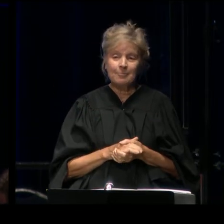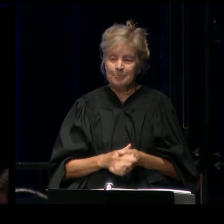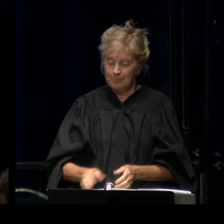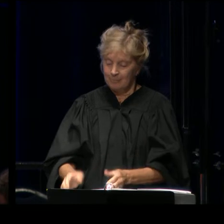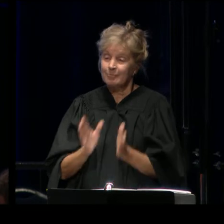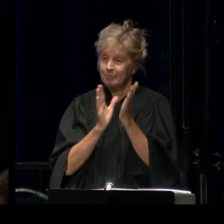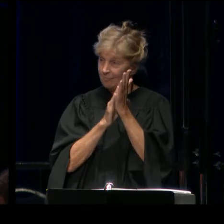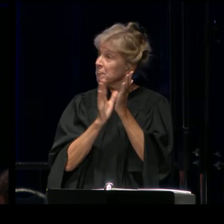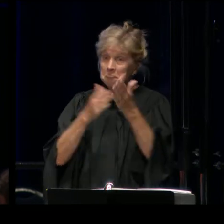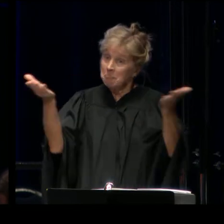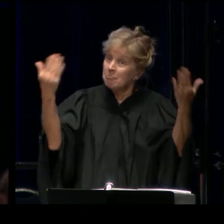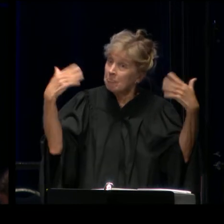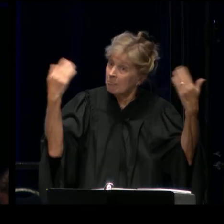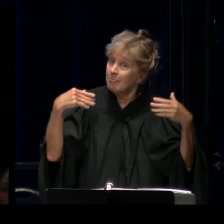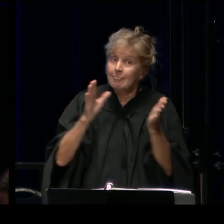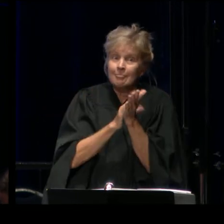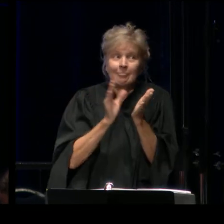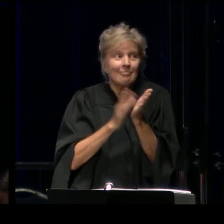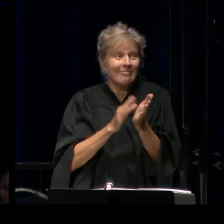Go ahead.